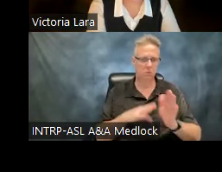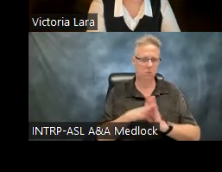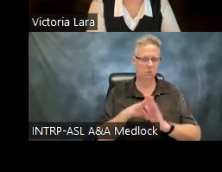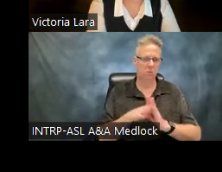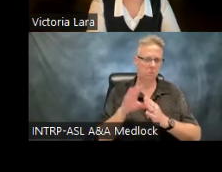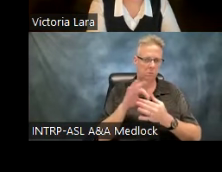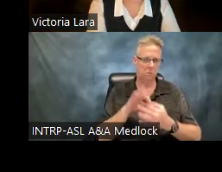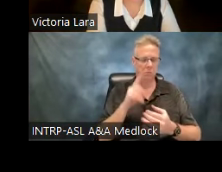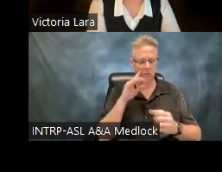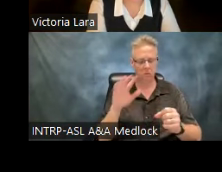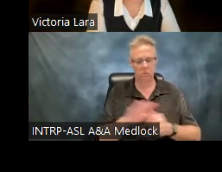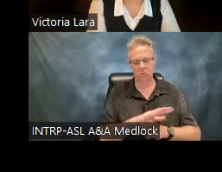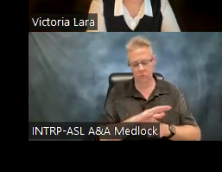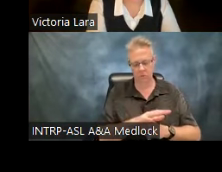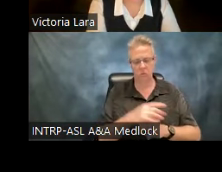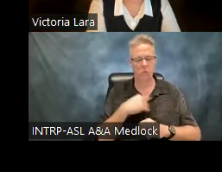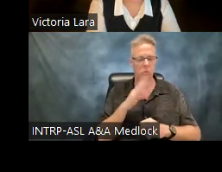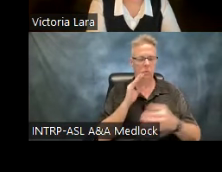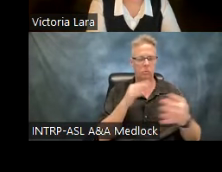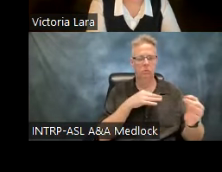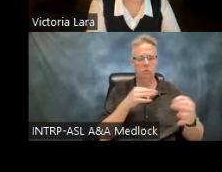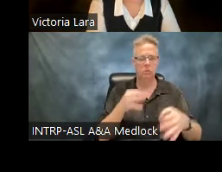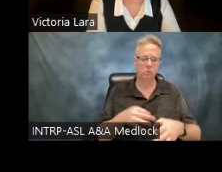full Commission, which we will be covering